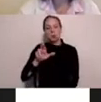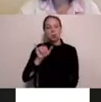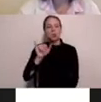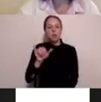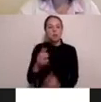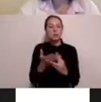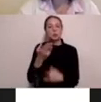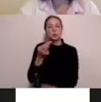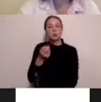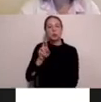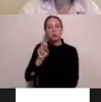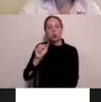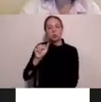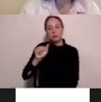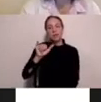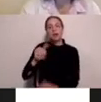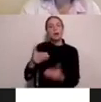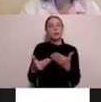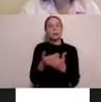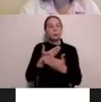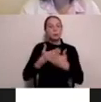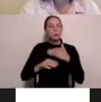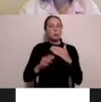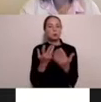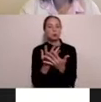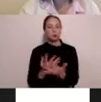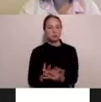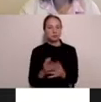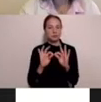Screening Family Education Program, which is run by Expecting Health.